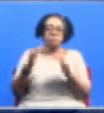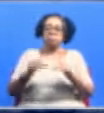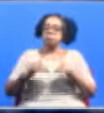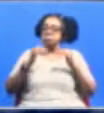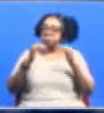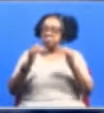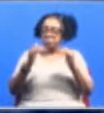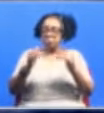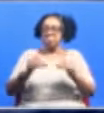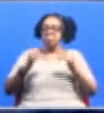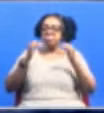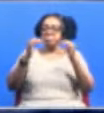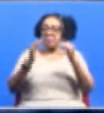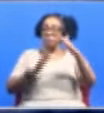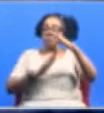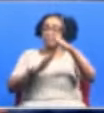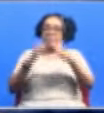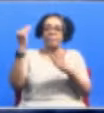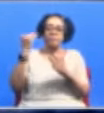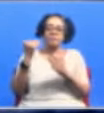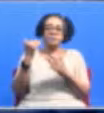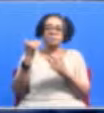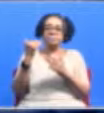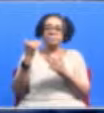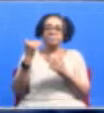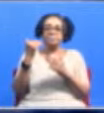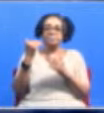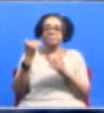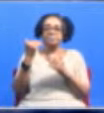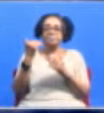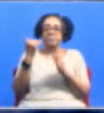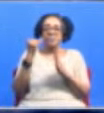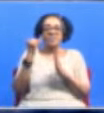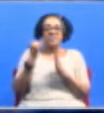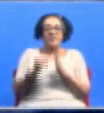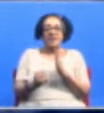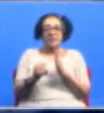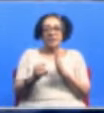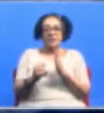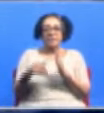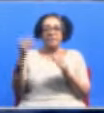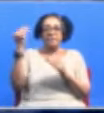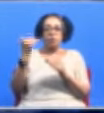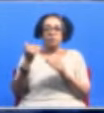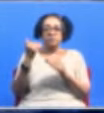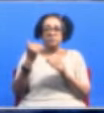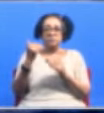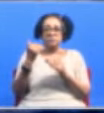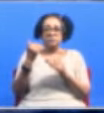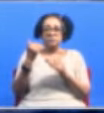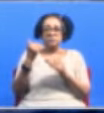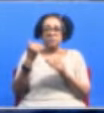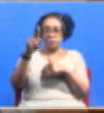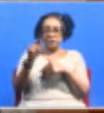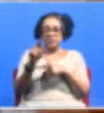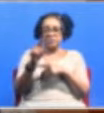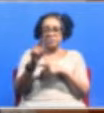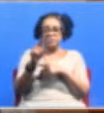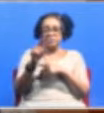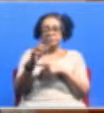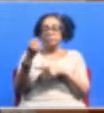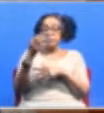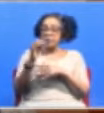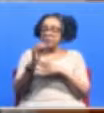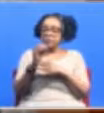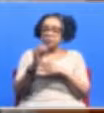Court. And the end result was that the courts, killed teachers not.